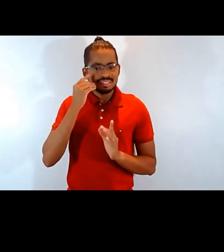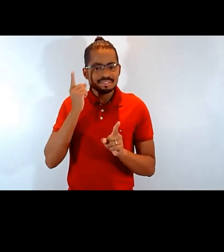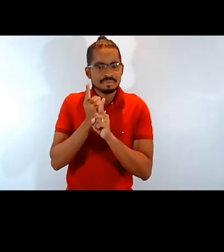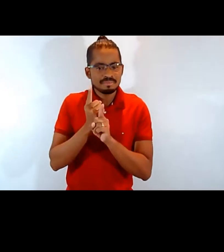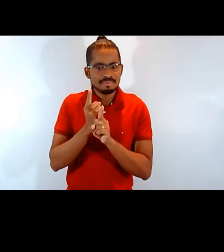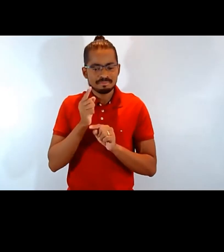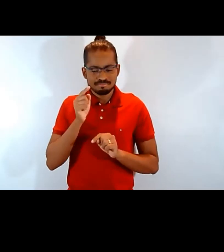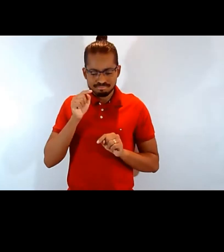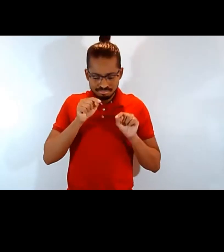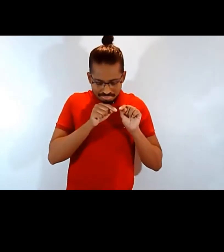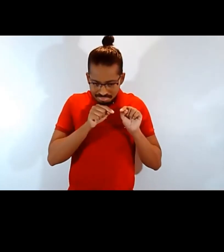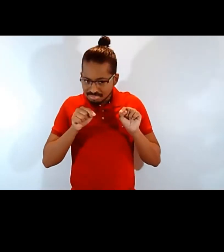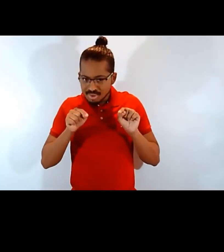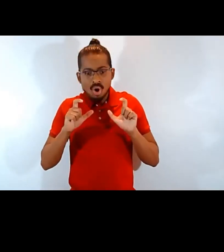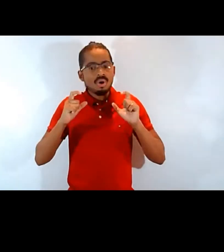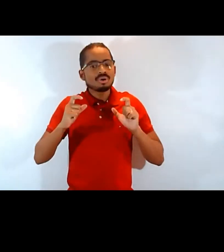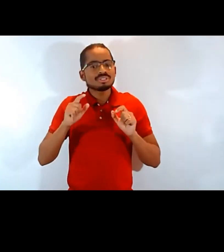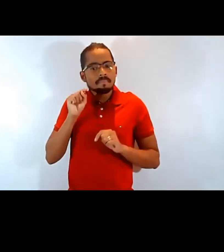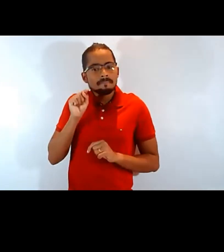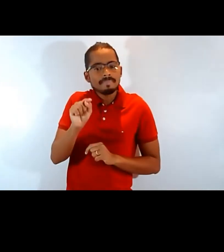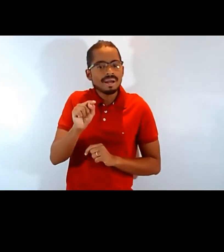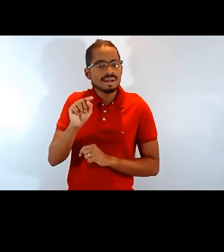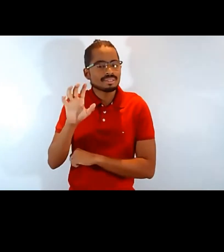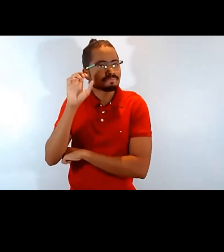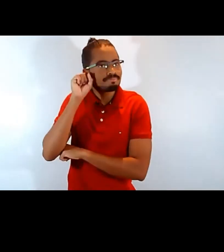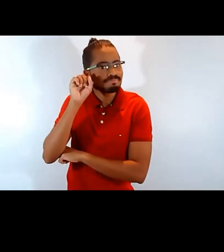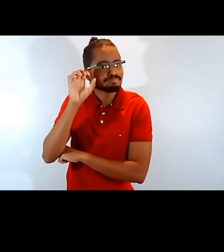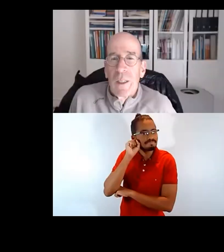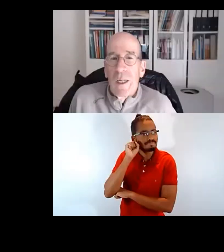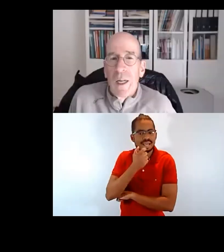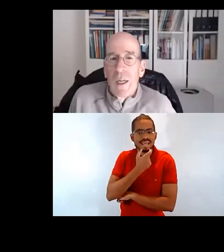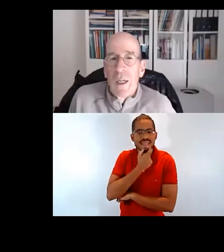English interpretation, I listened to the